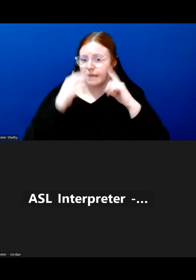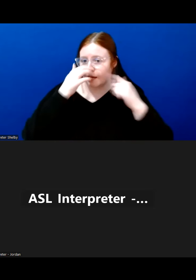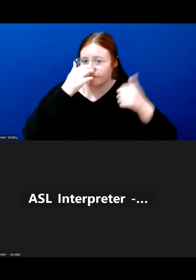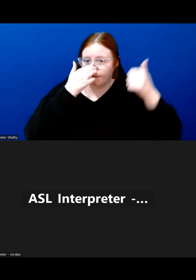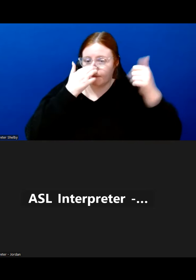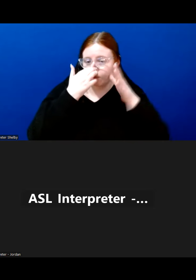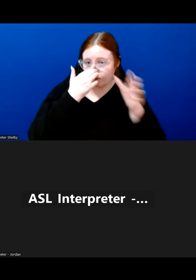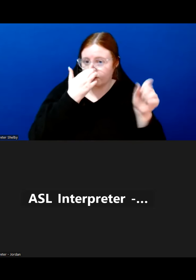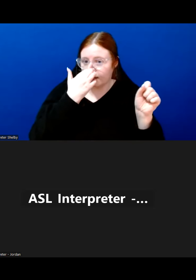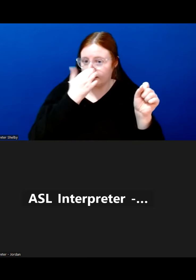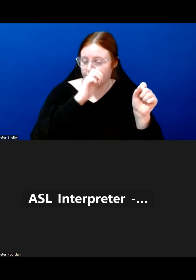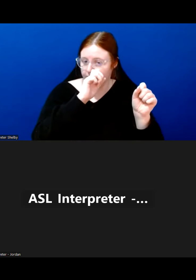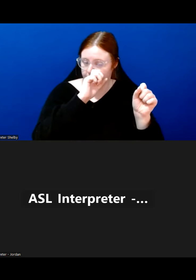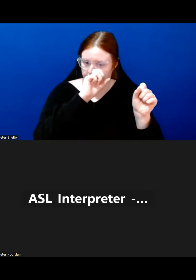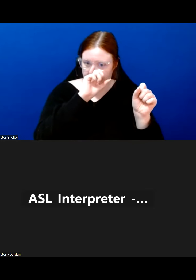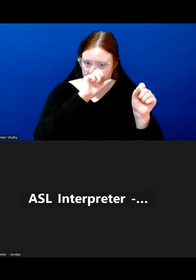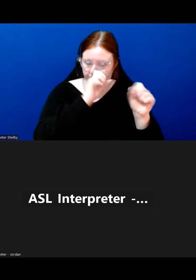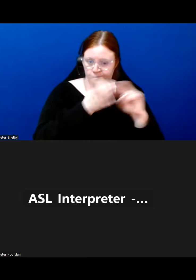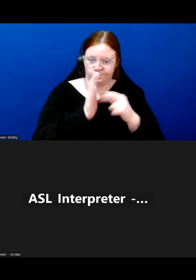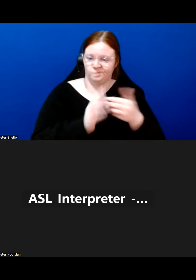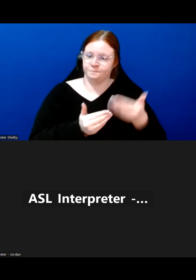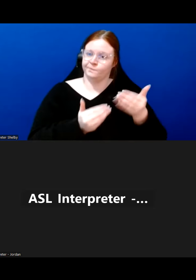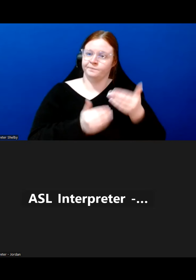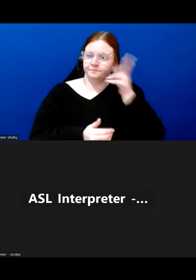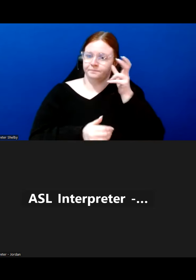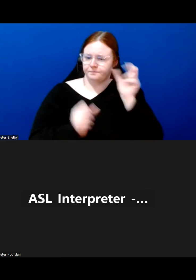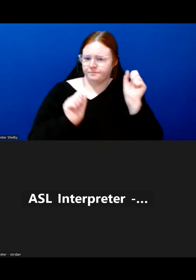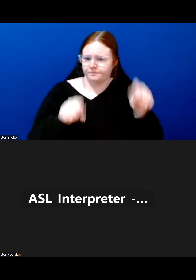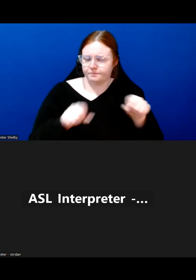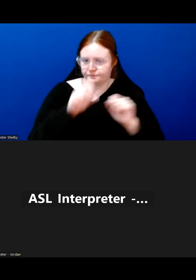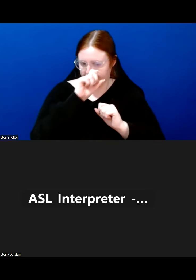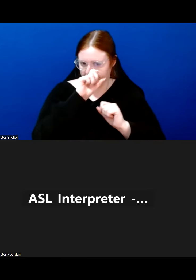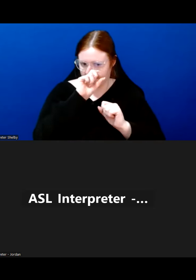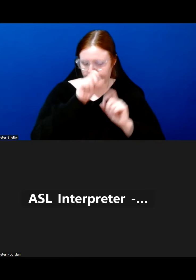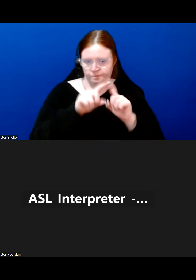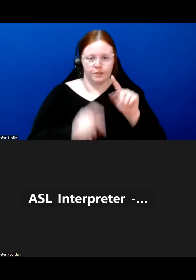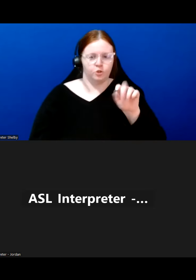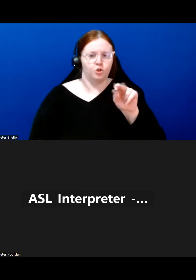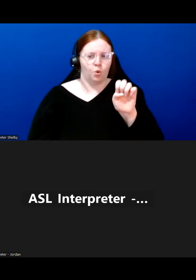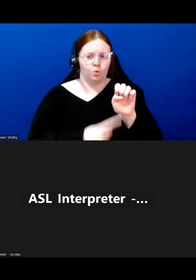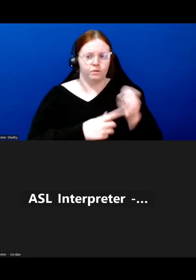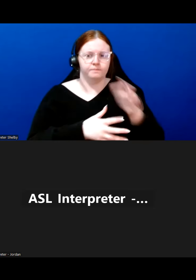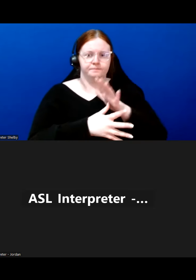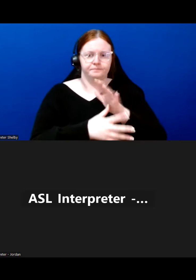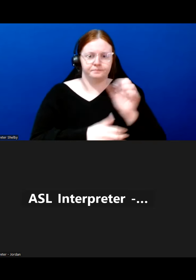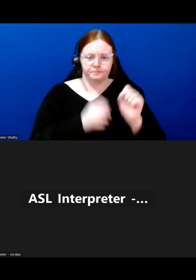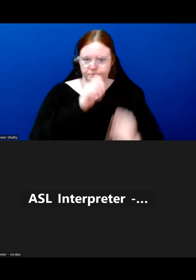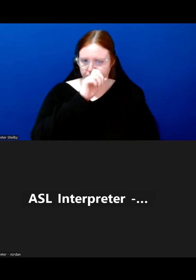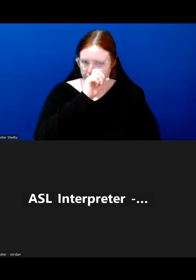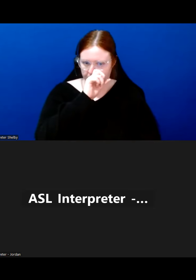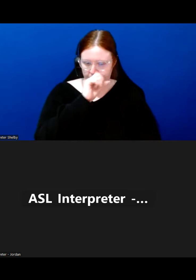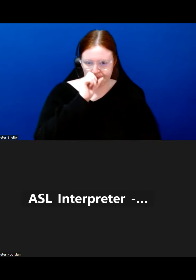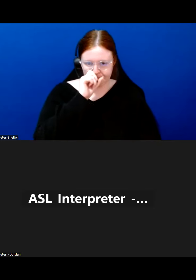you and make everything a lot easier to hear. So the tone is definitely a big one, yeah. And that's where